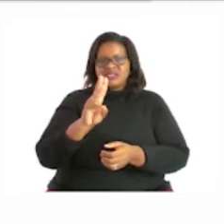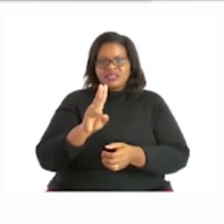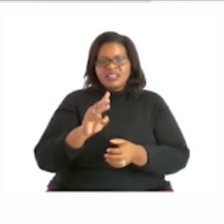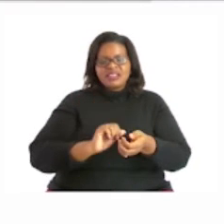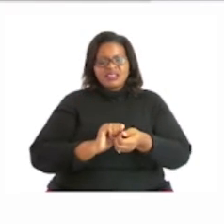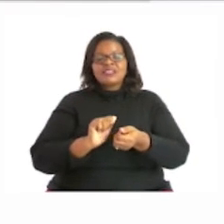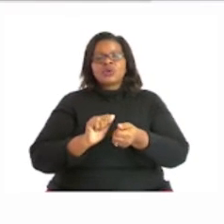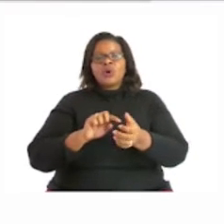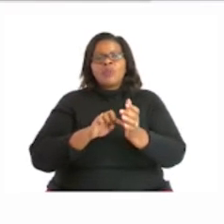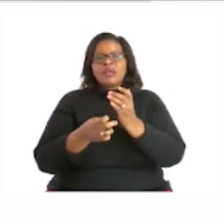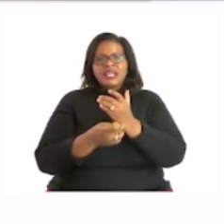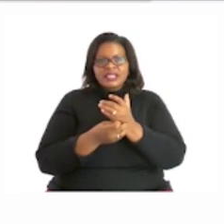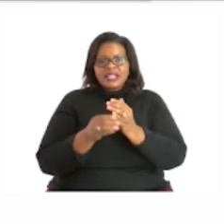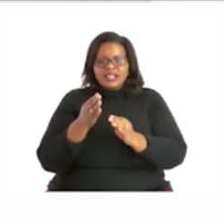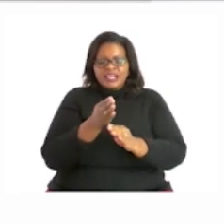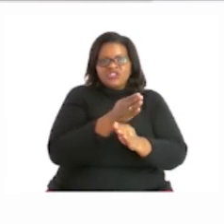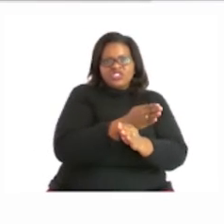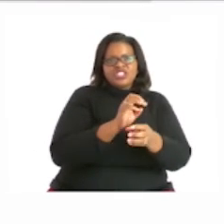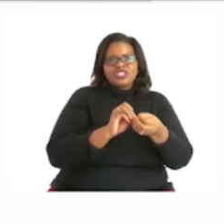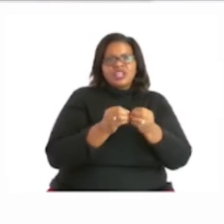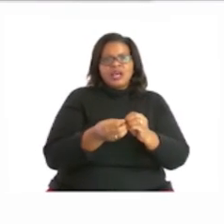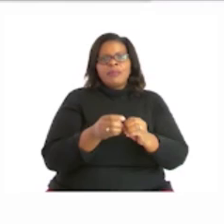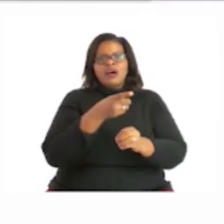change our 1,000, and